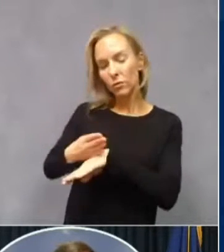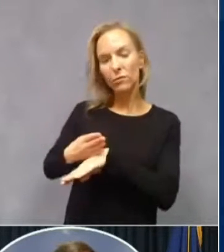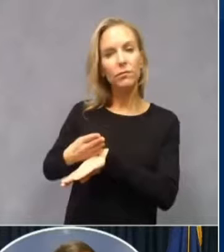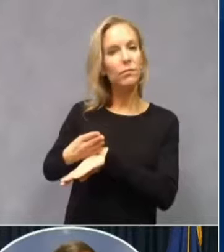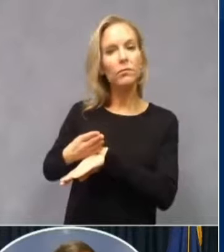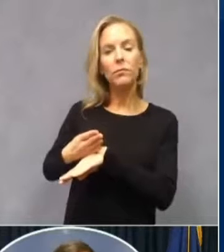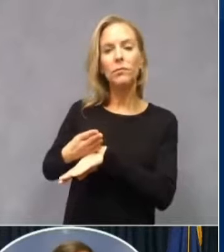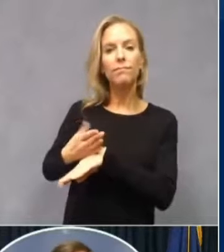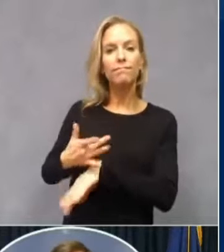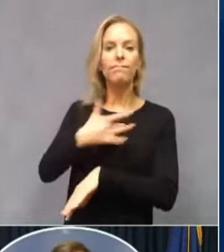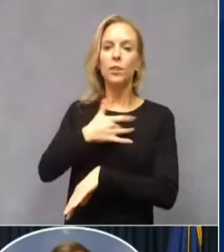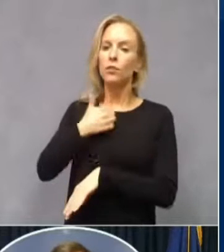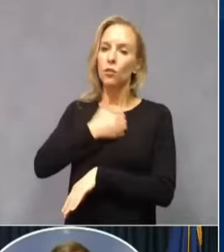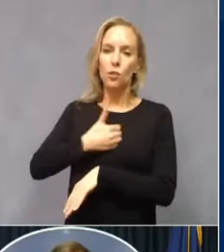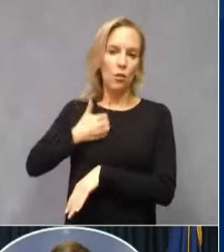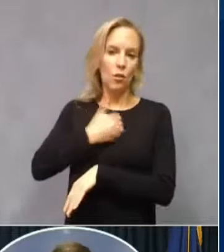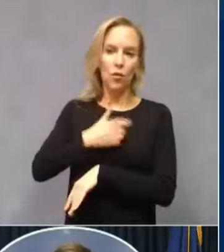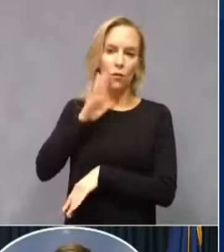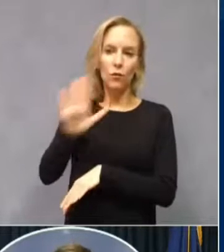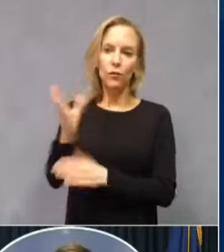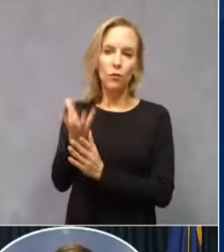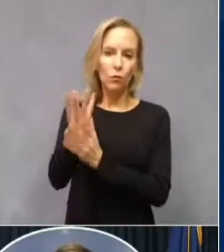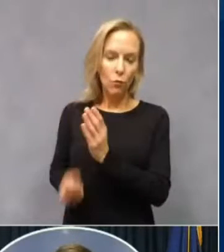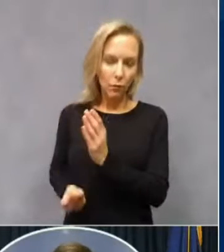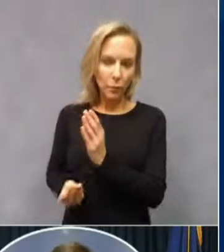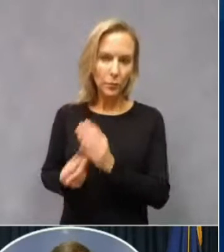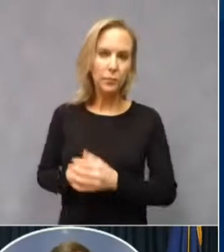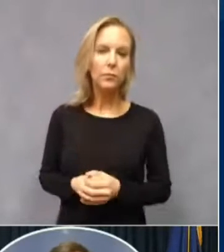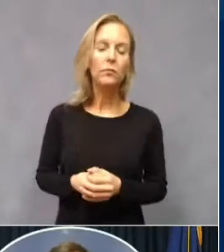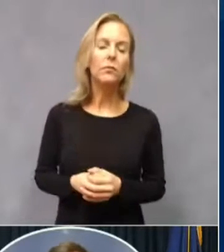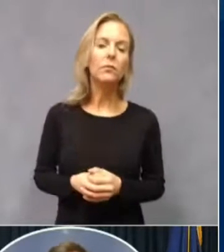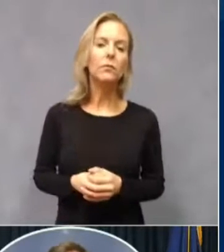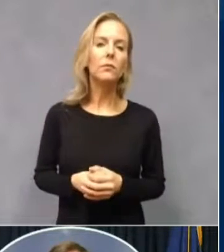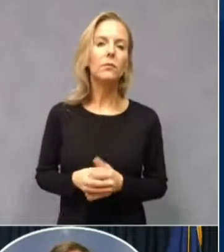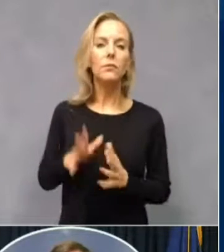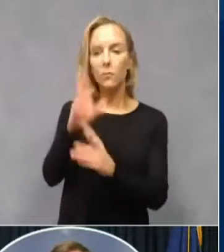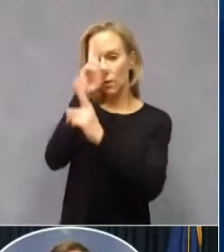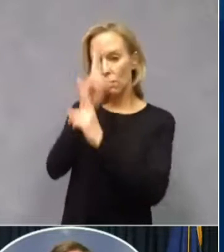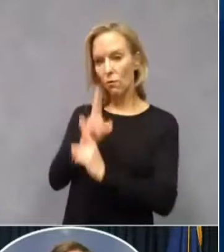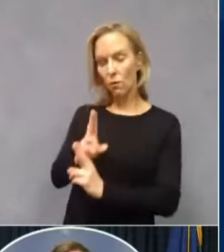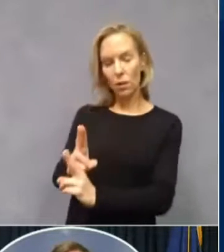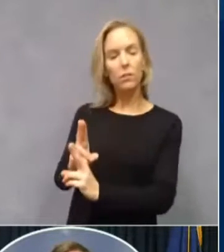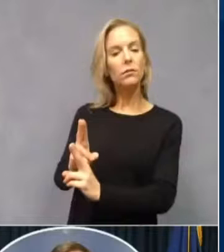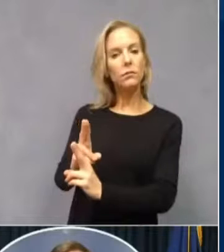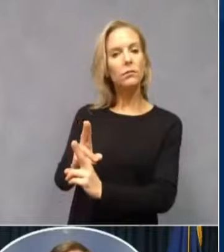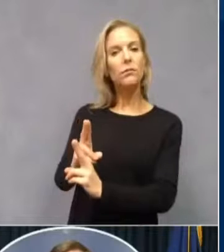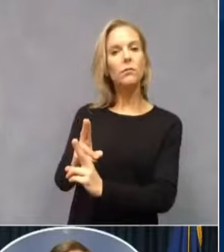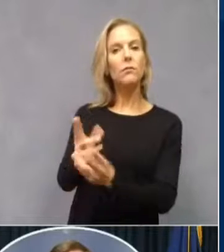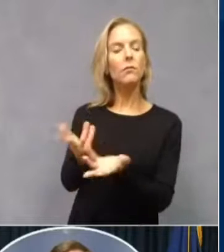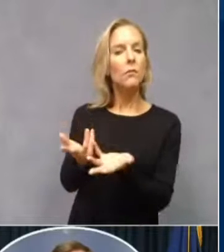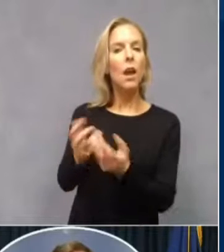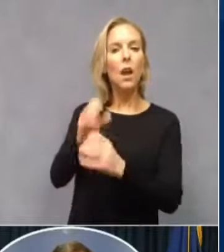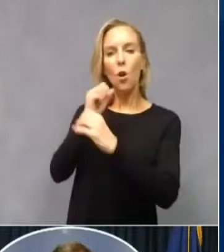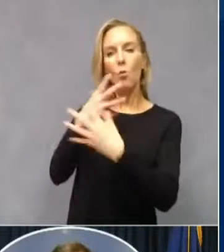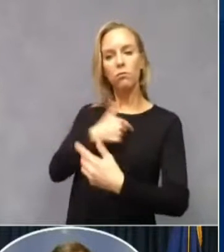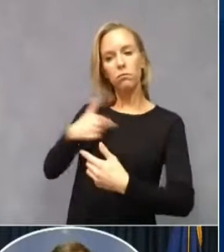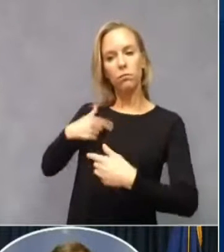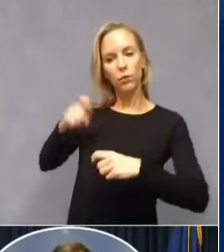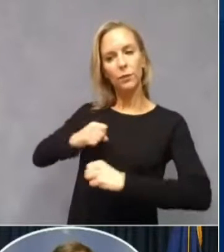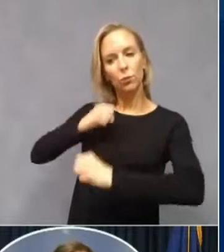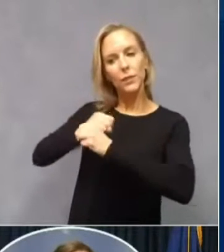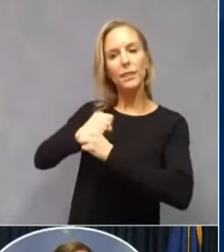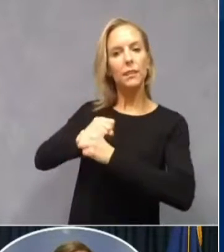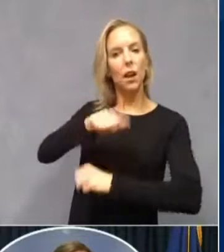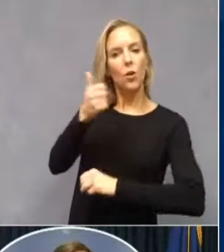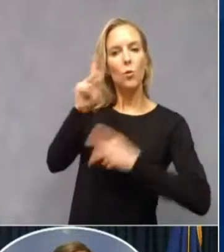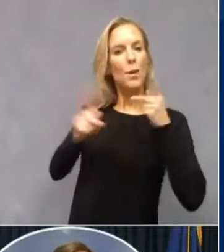sorry for your loss. And in his honor, we're going to protect other people just like he did during his life. We're